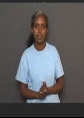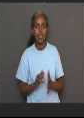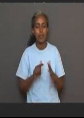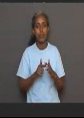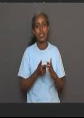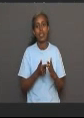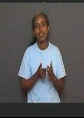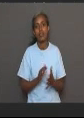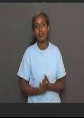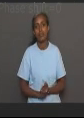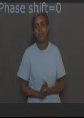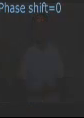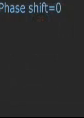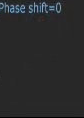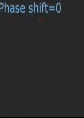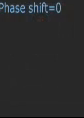Begin.